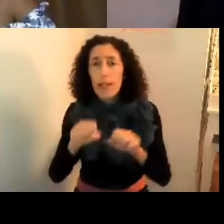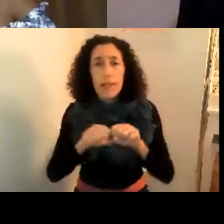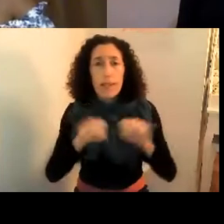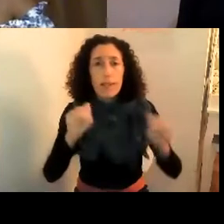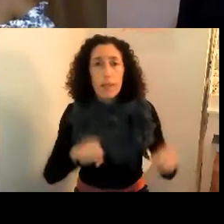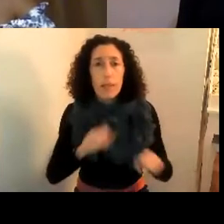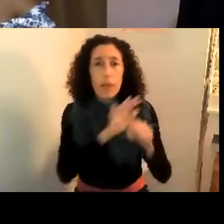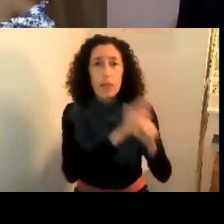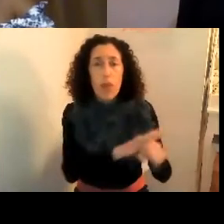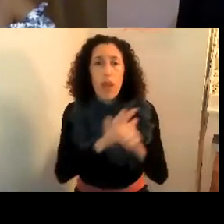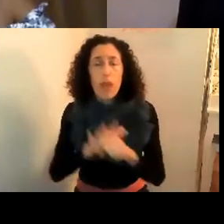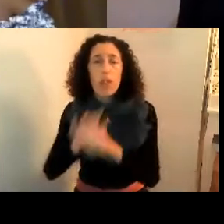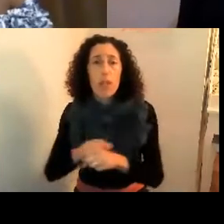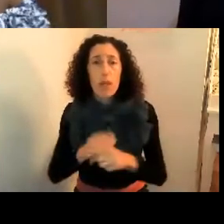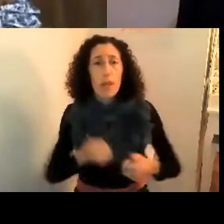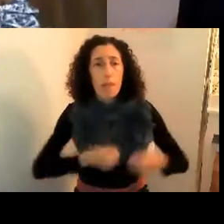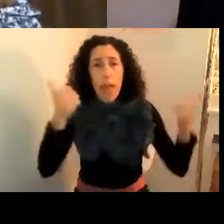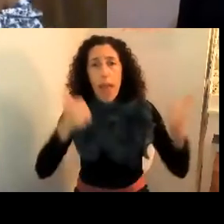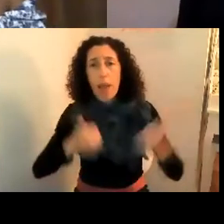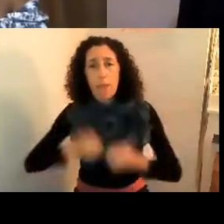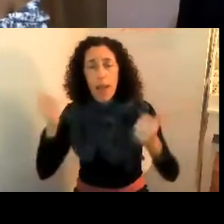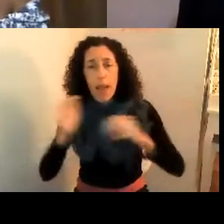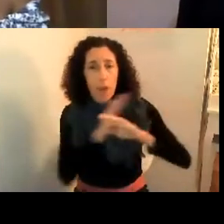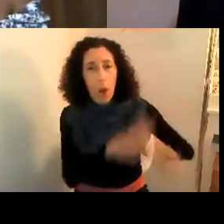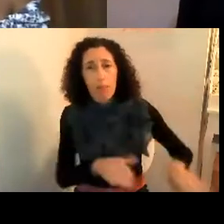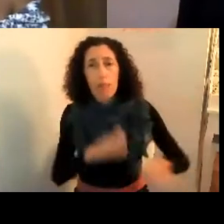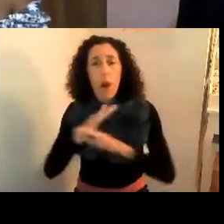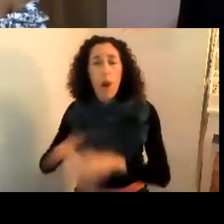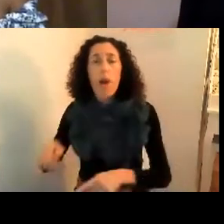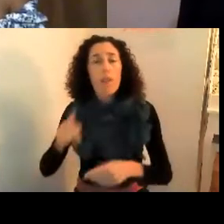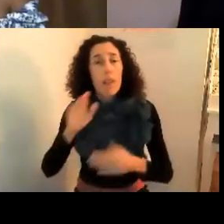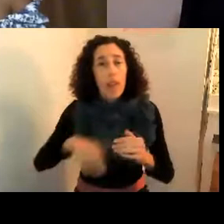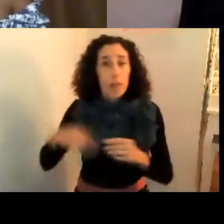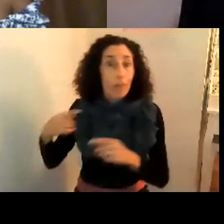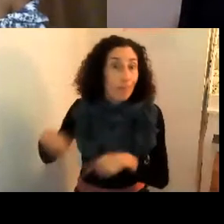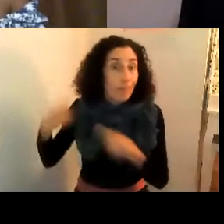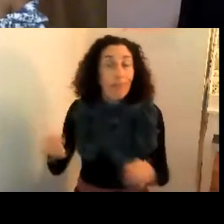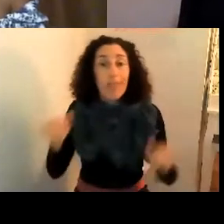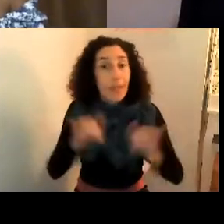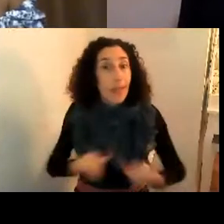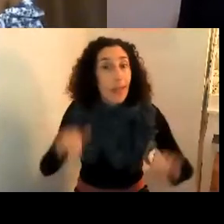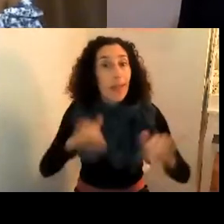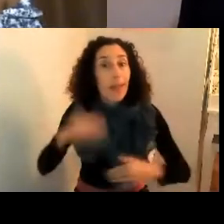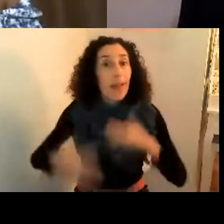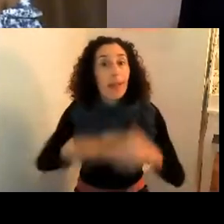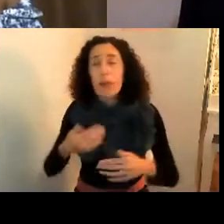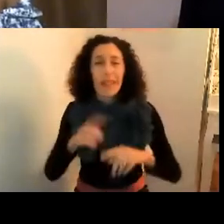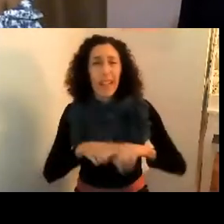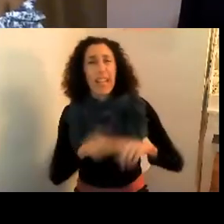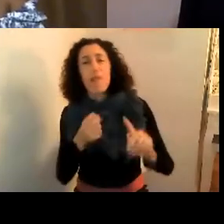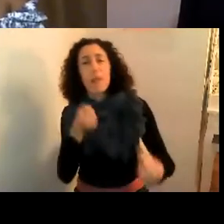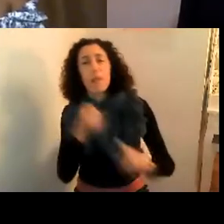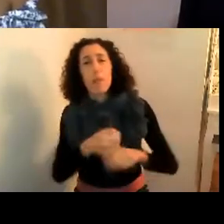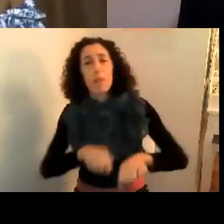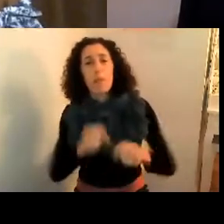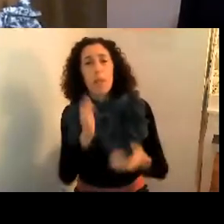lived experience and not the monolith of the perception. And the last thing I'll say very quickly is that the